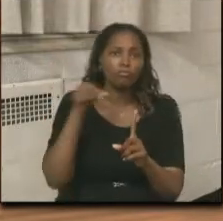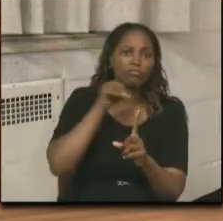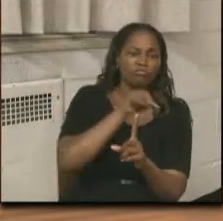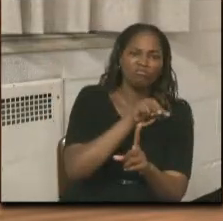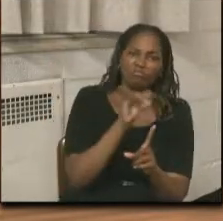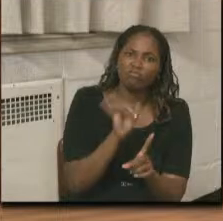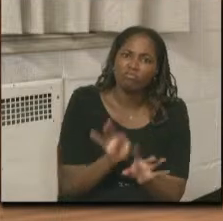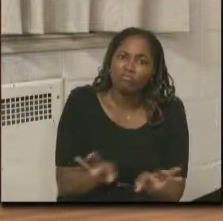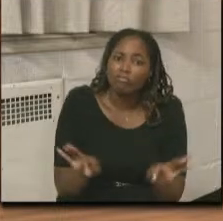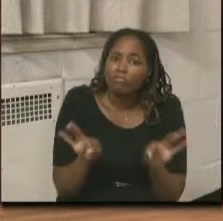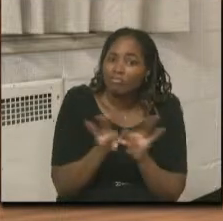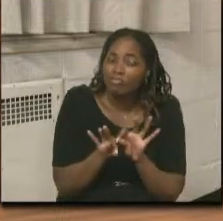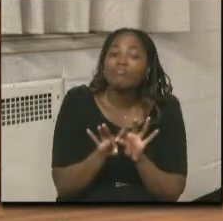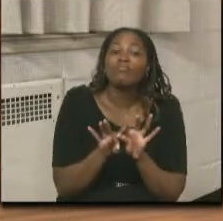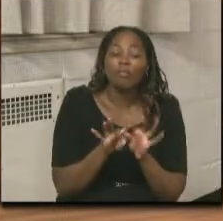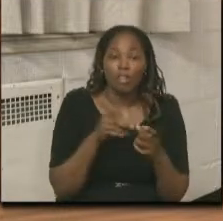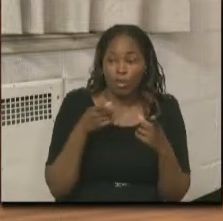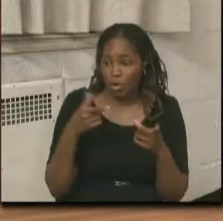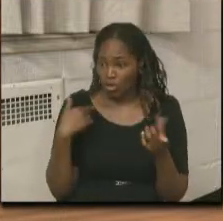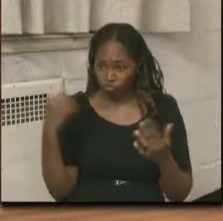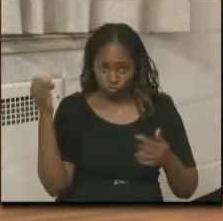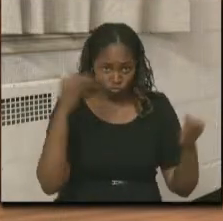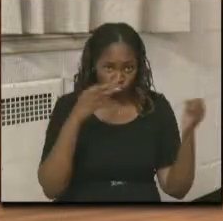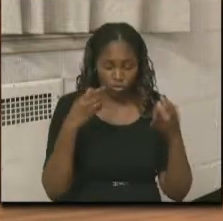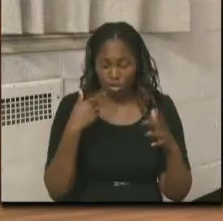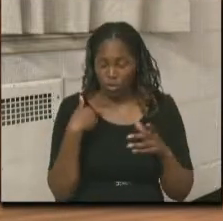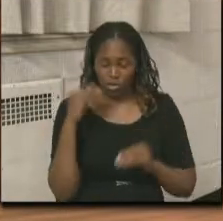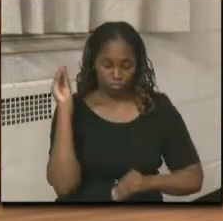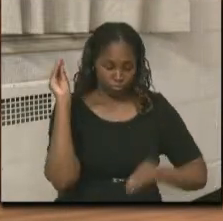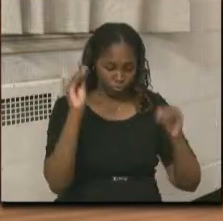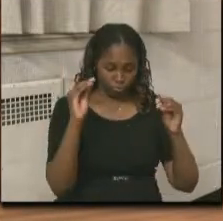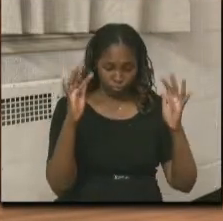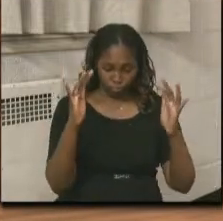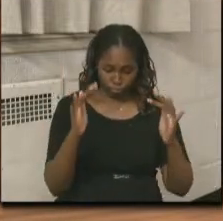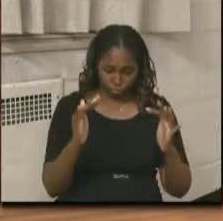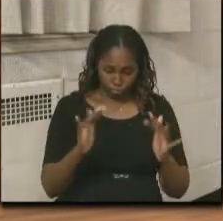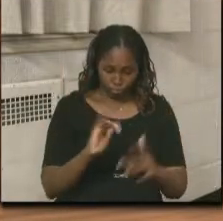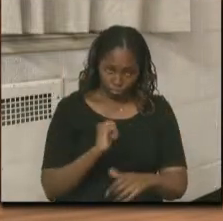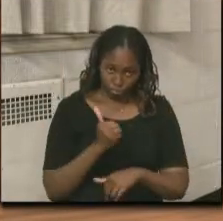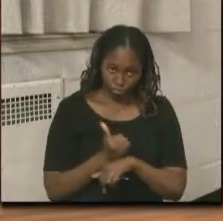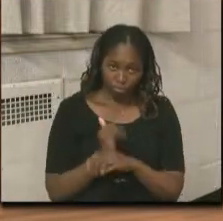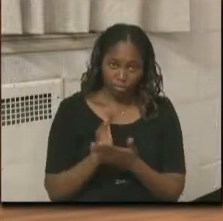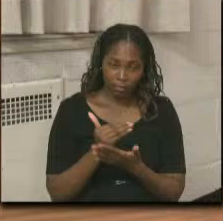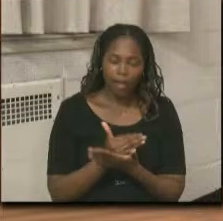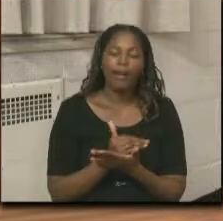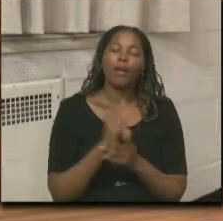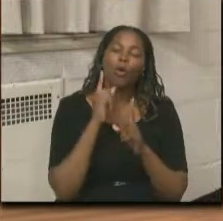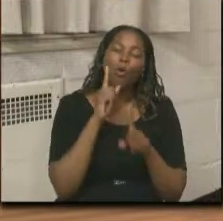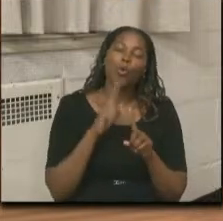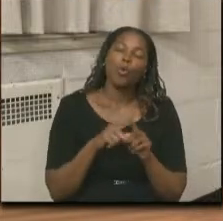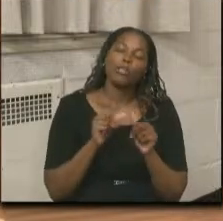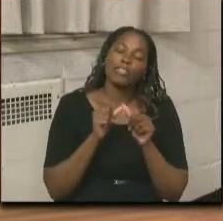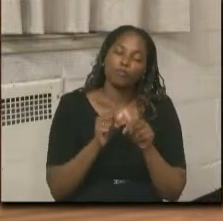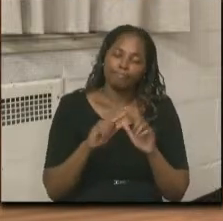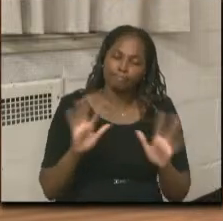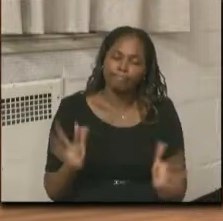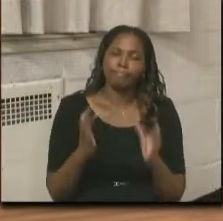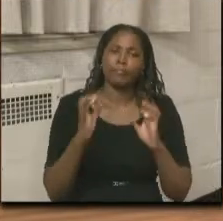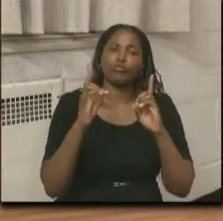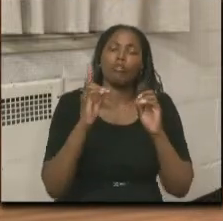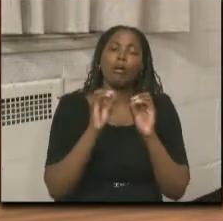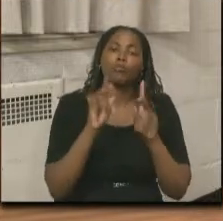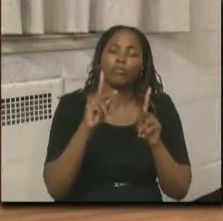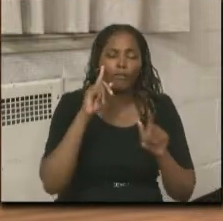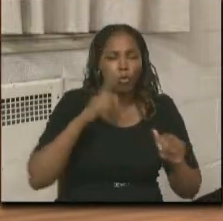and as we finalize this budget and continue the collective efforts to advance the educational opportunities of students in the Prince George's